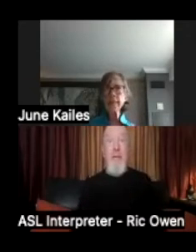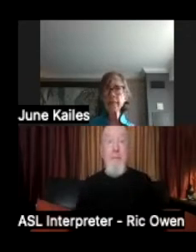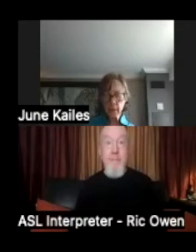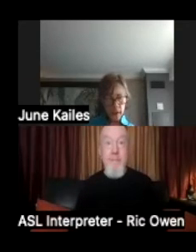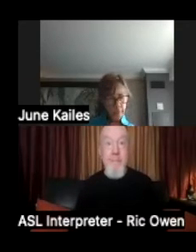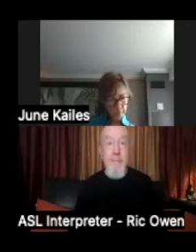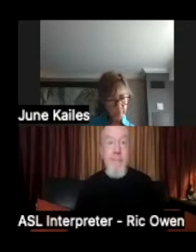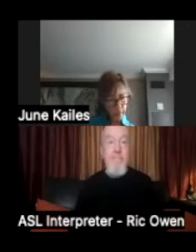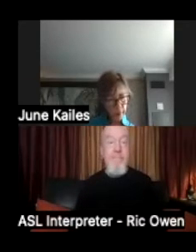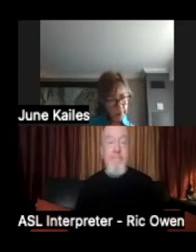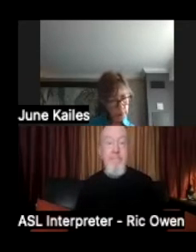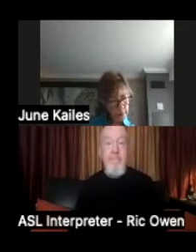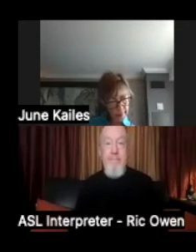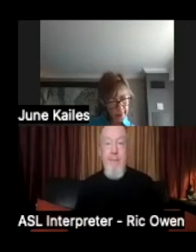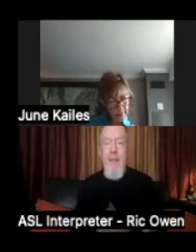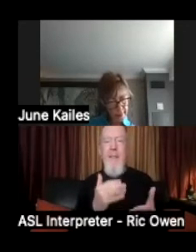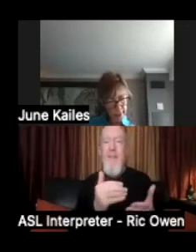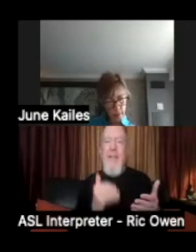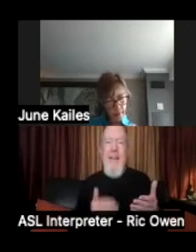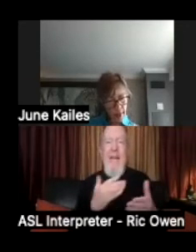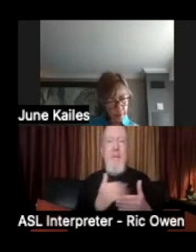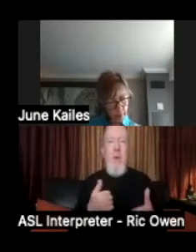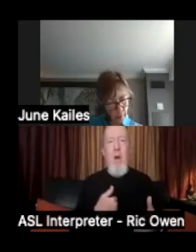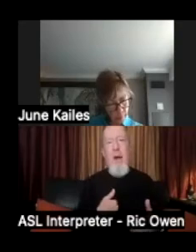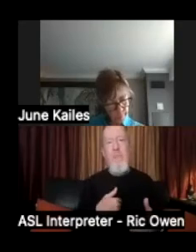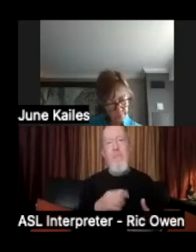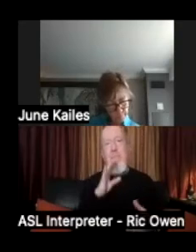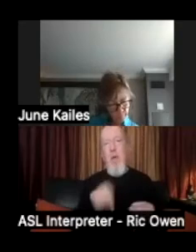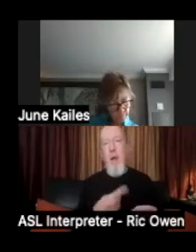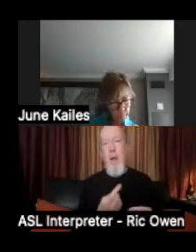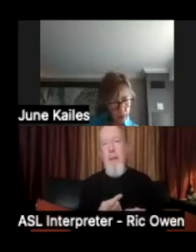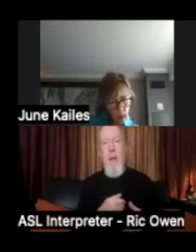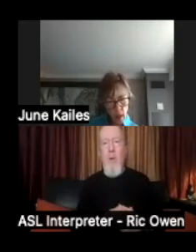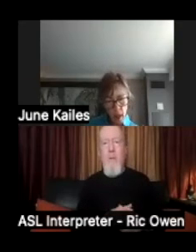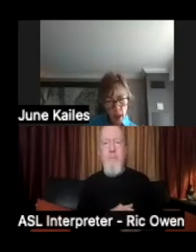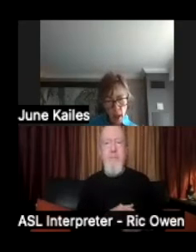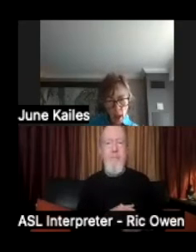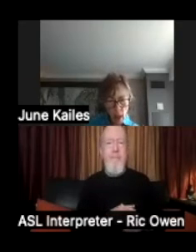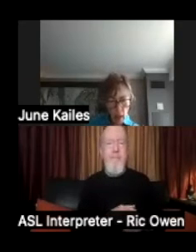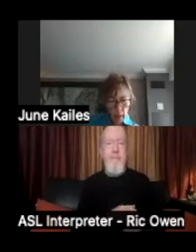The next part is really thinking about